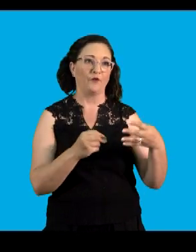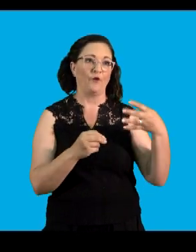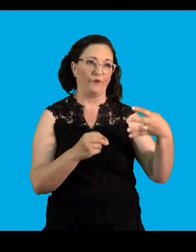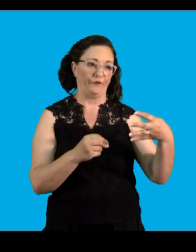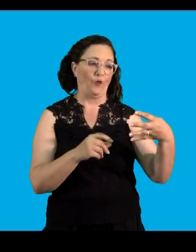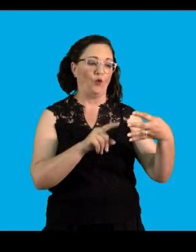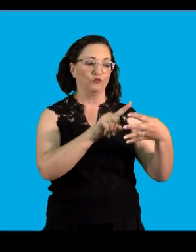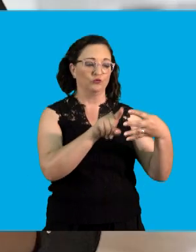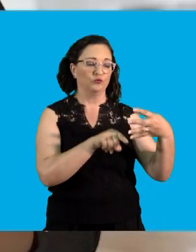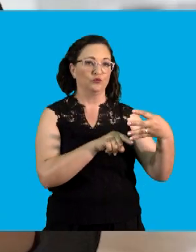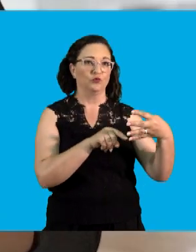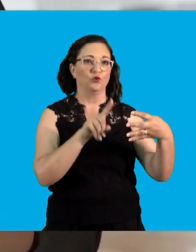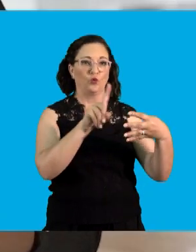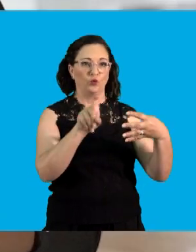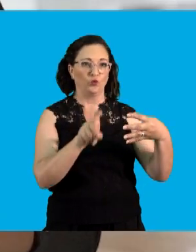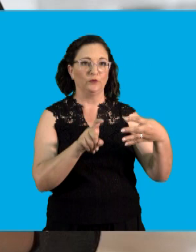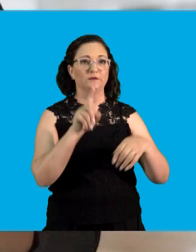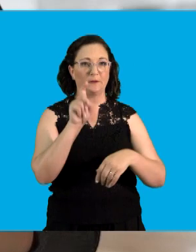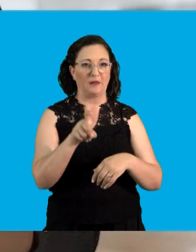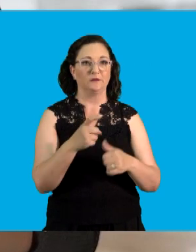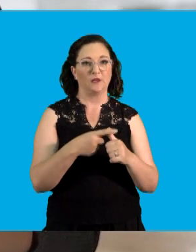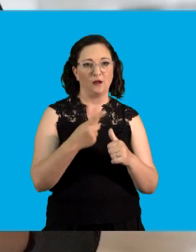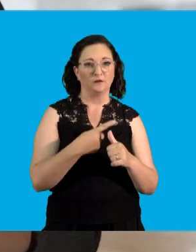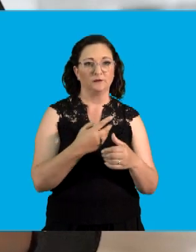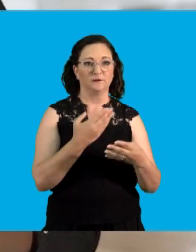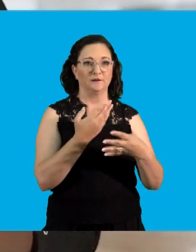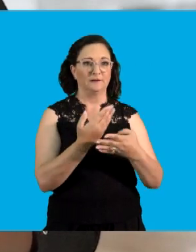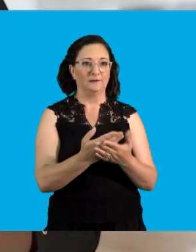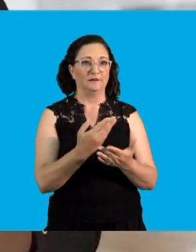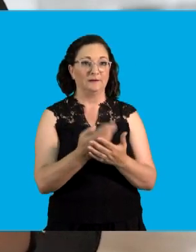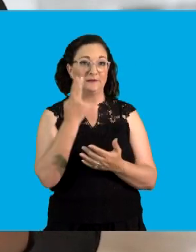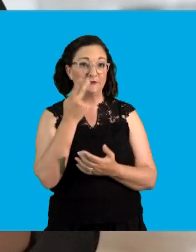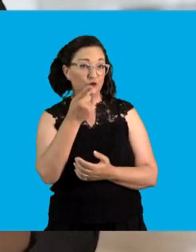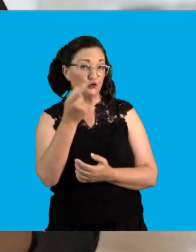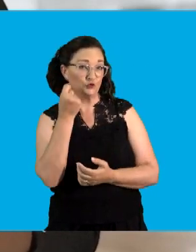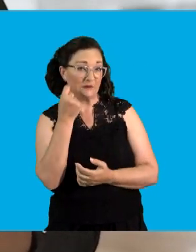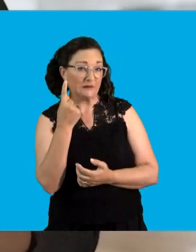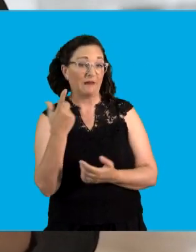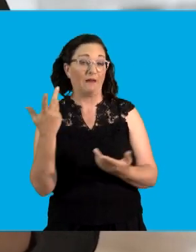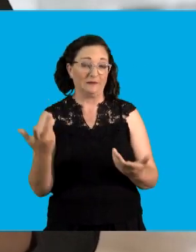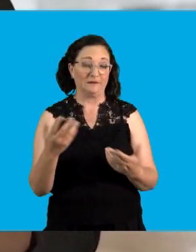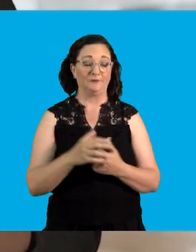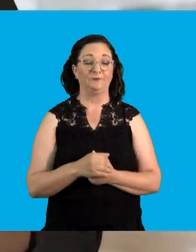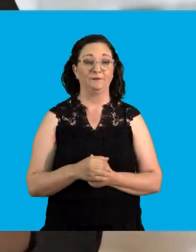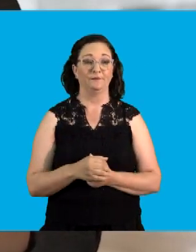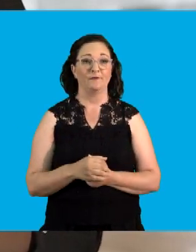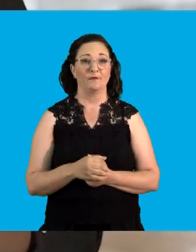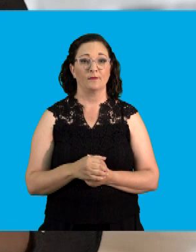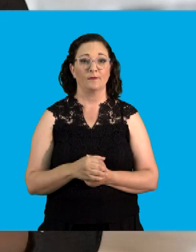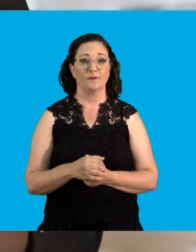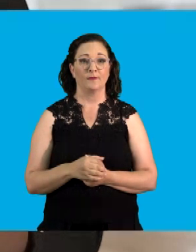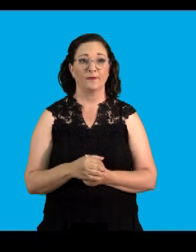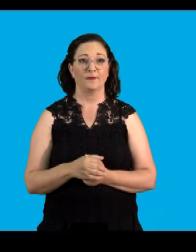bullets or 4 questions that you have to answer. We just want to assess the insight. All right, so like I